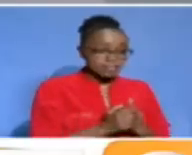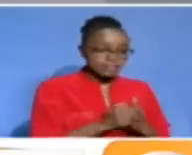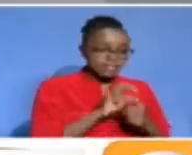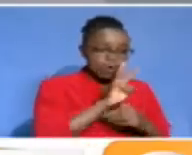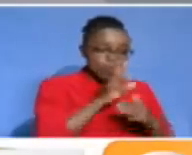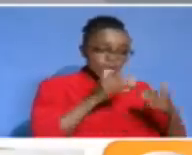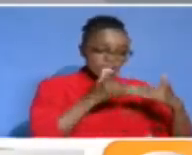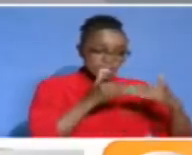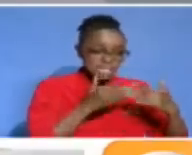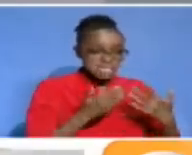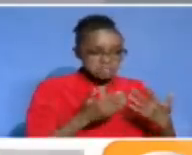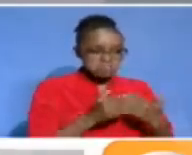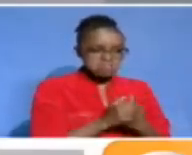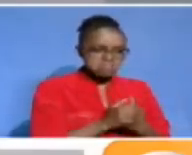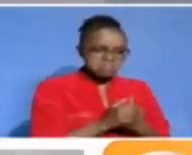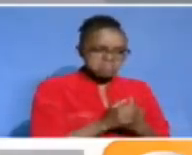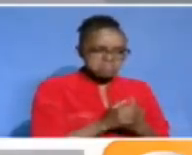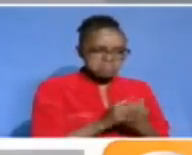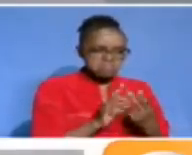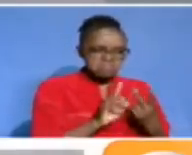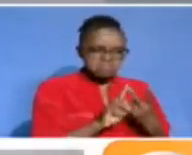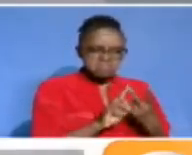Westgate,